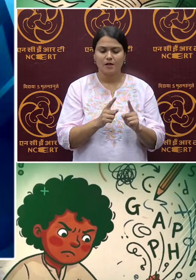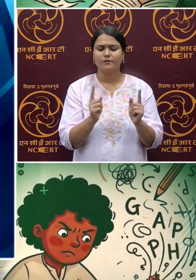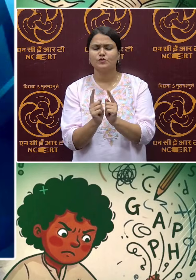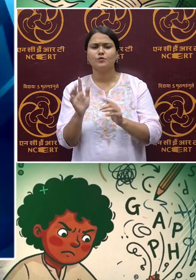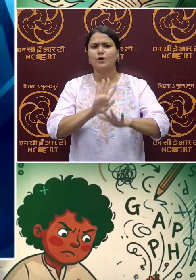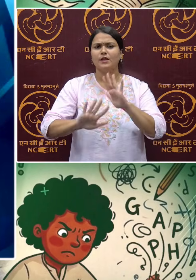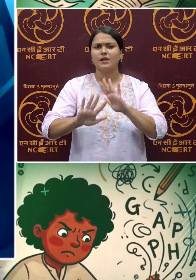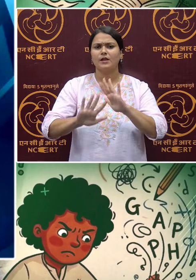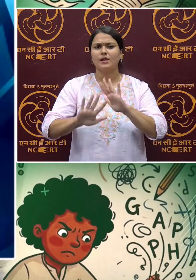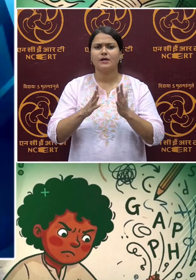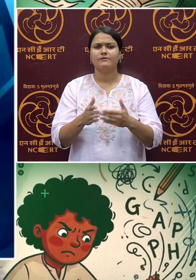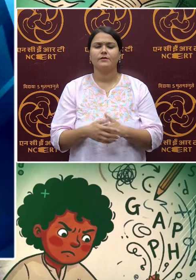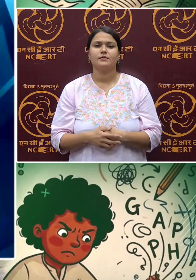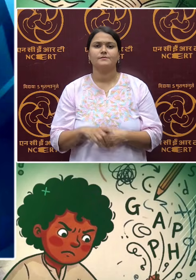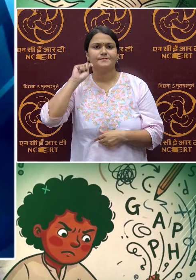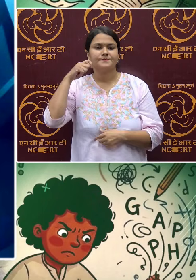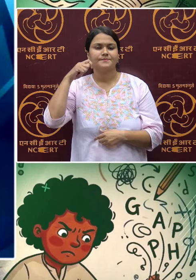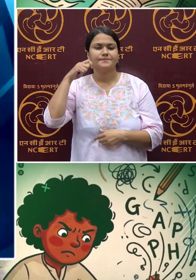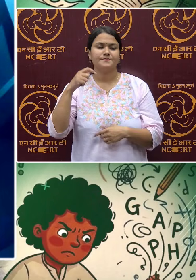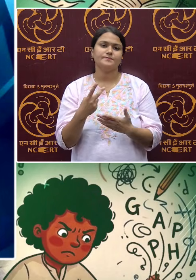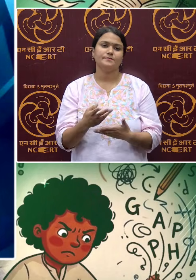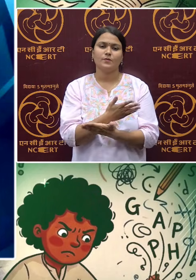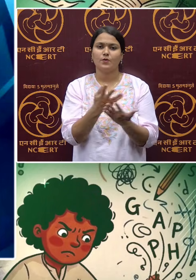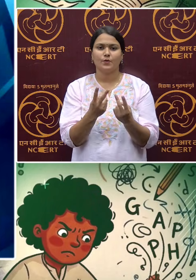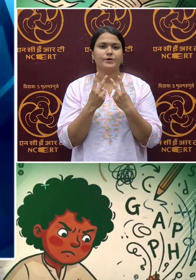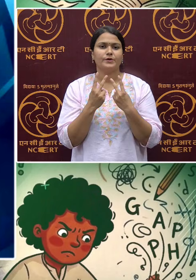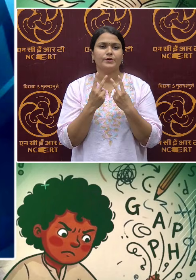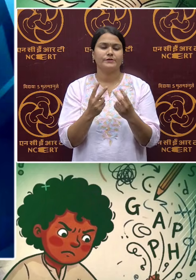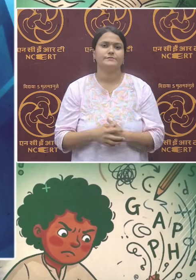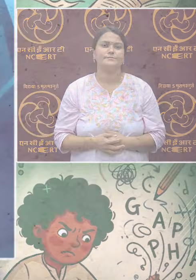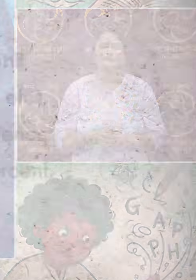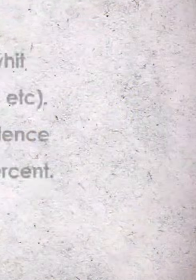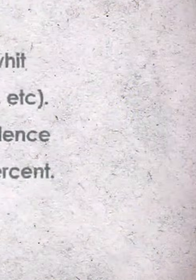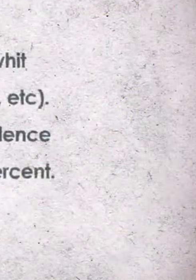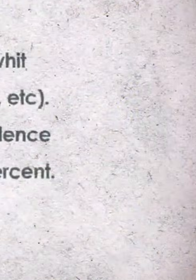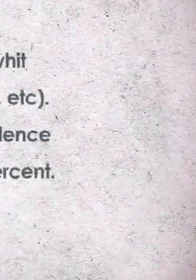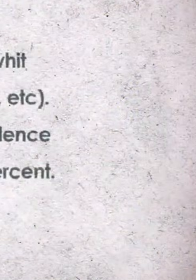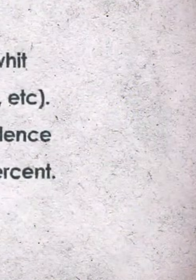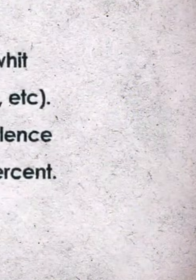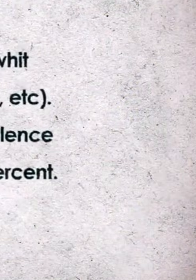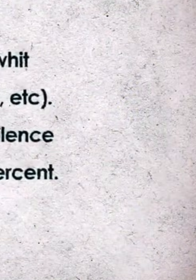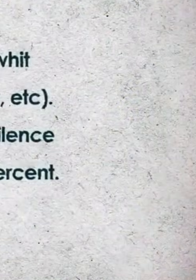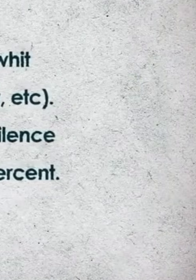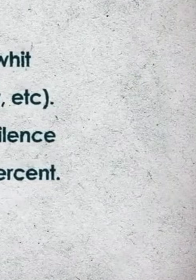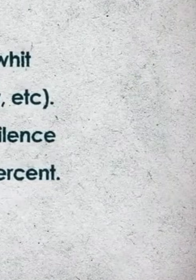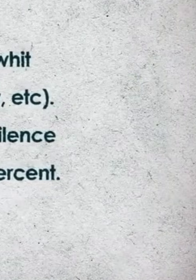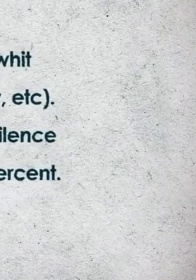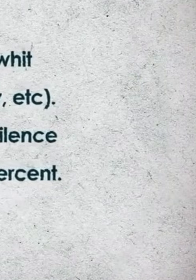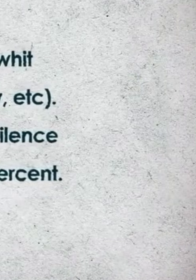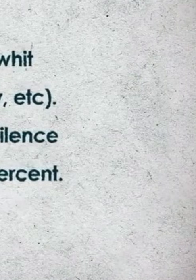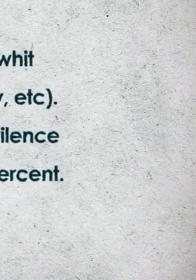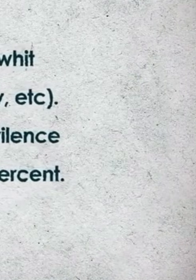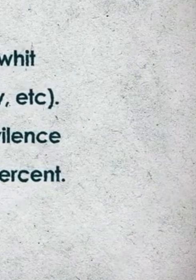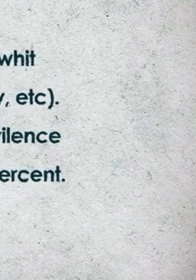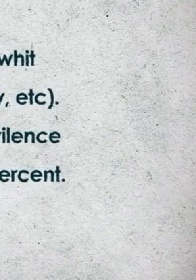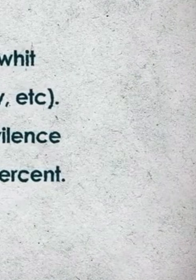activity followed by that. Can we play that activity so that all of you all can get an idea? Sure, sir. Yeah.